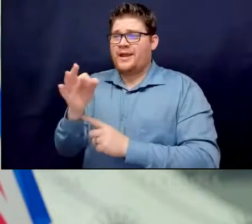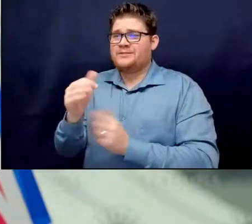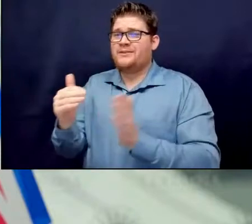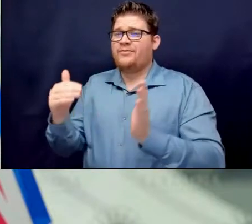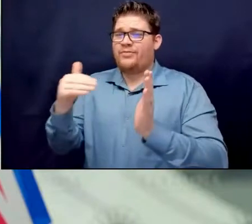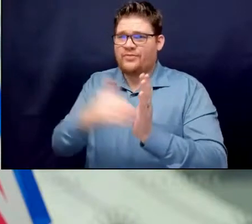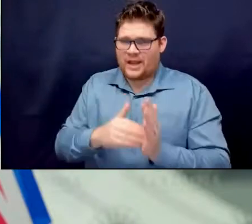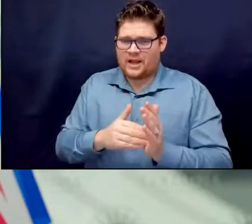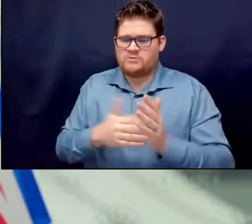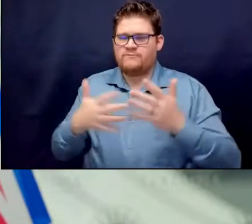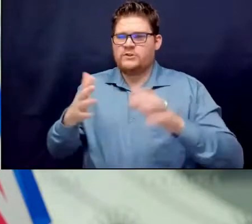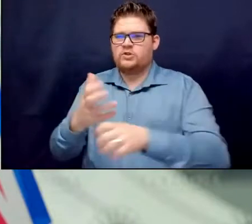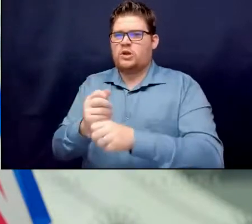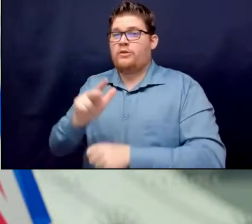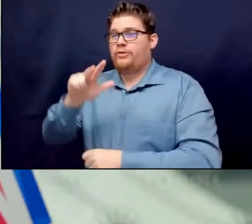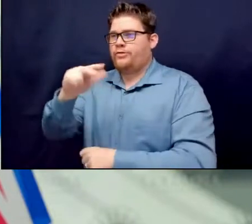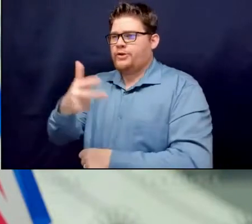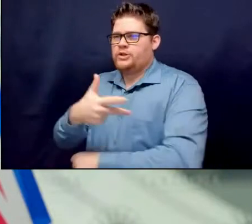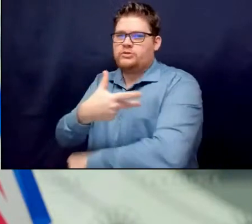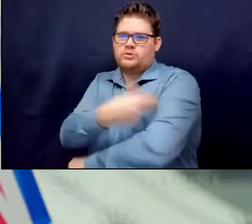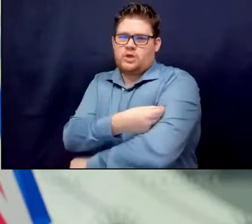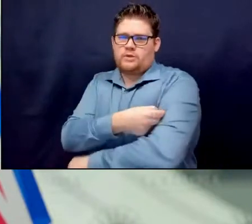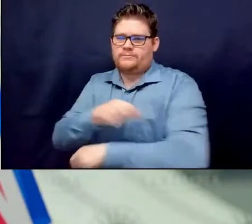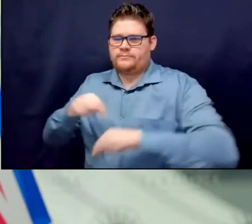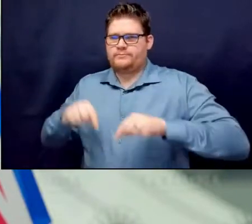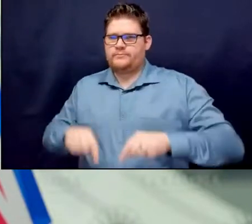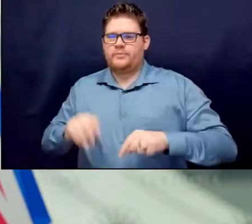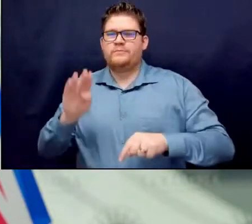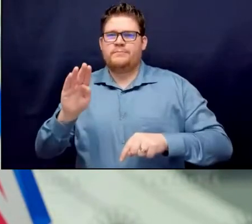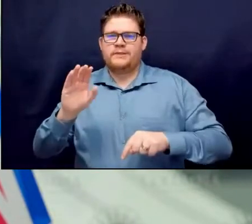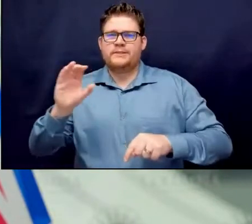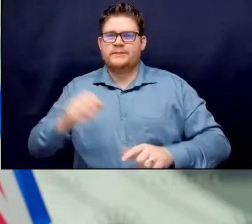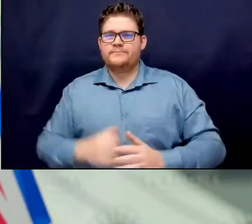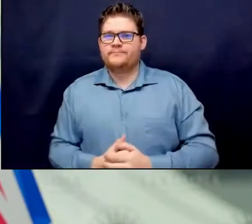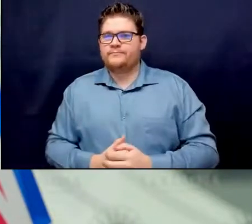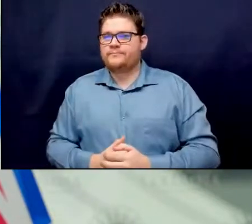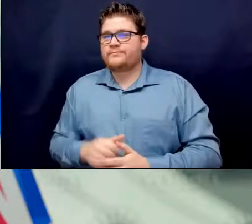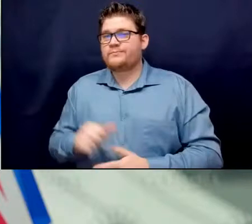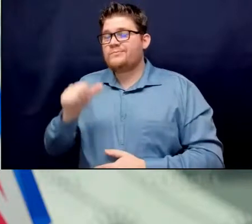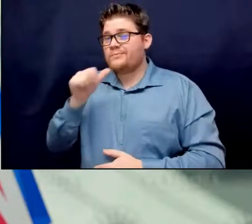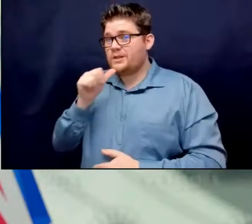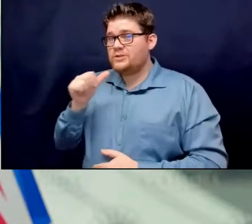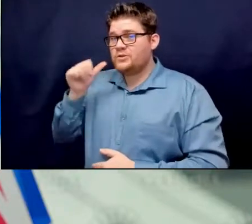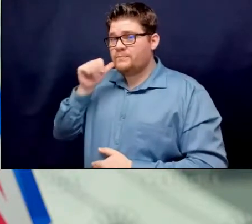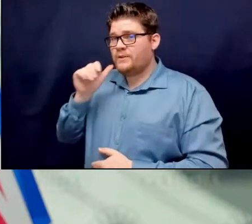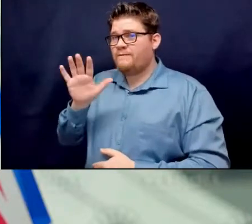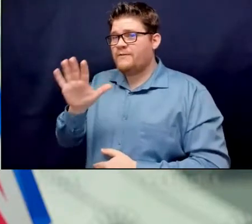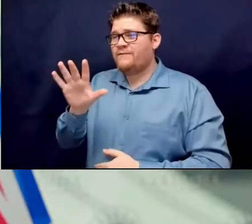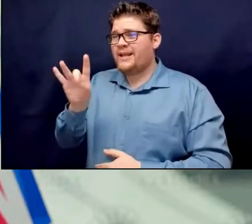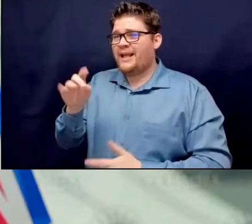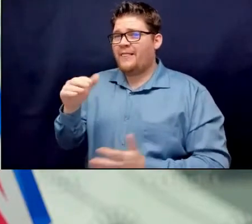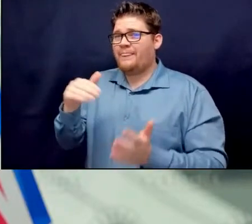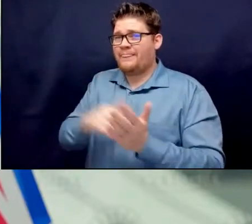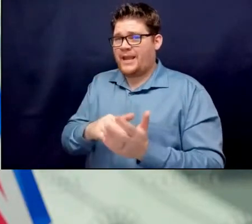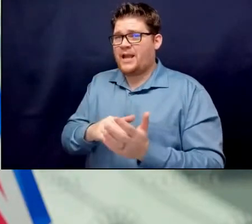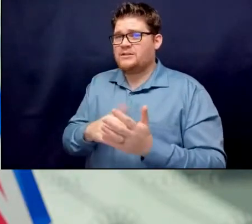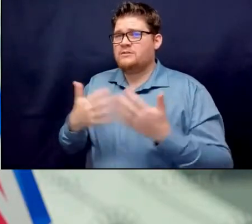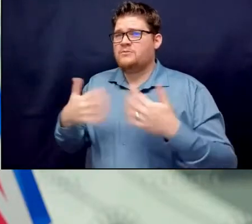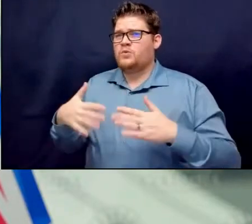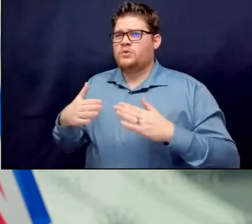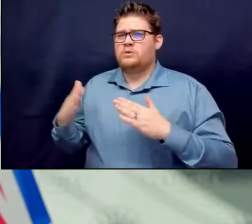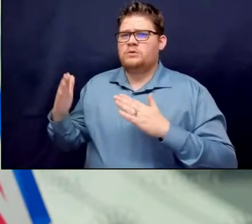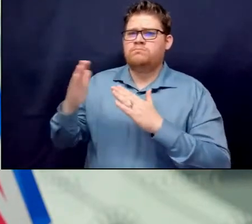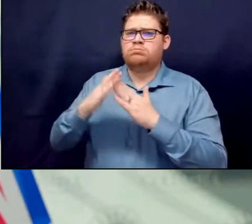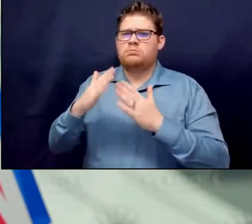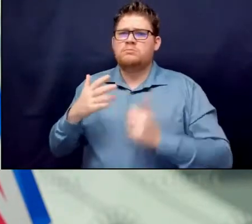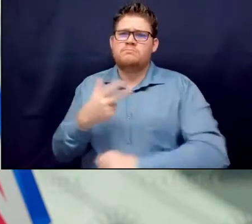319,752 booster doses have been administered in BC, an extraordinary achievement. Yesterday, a record number,